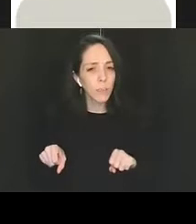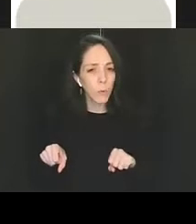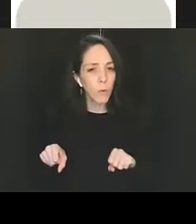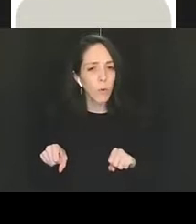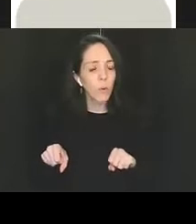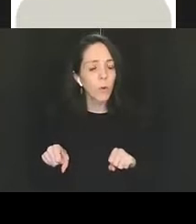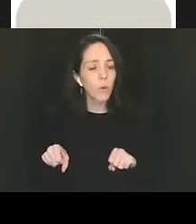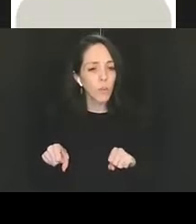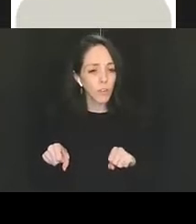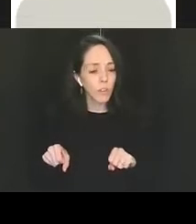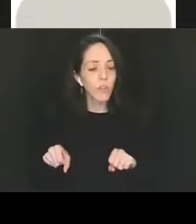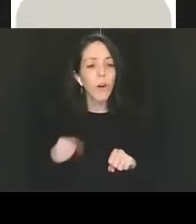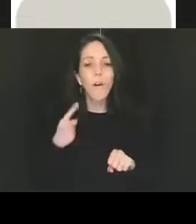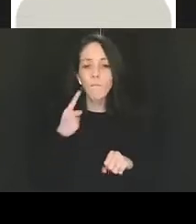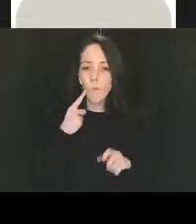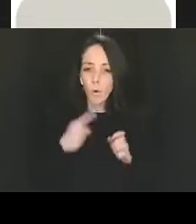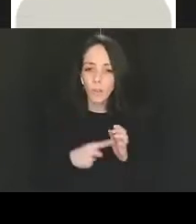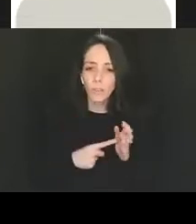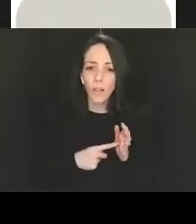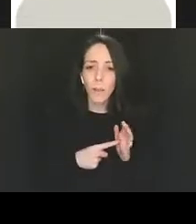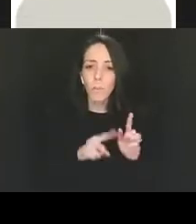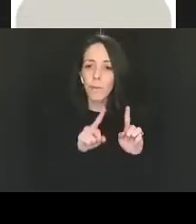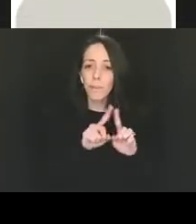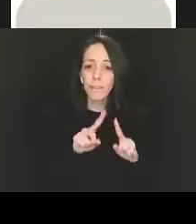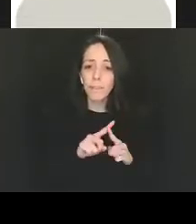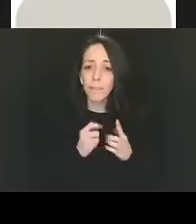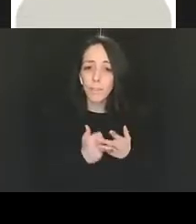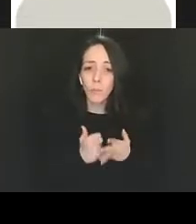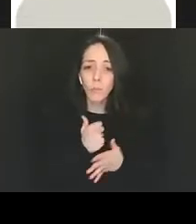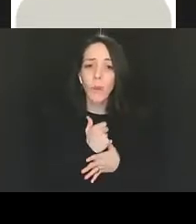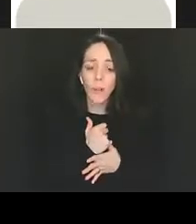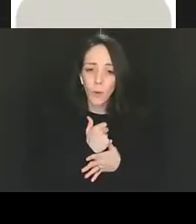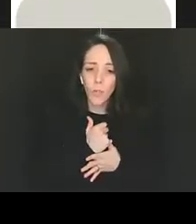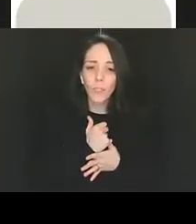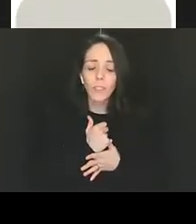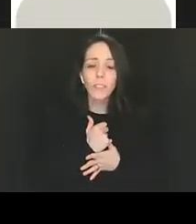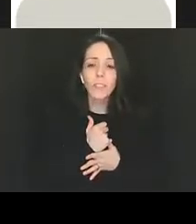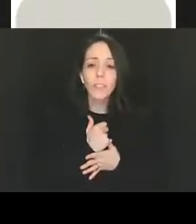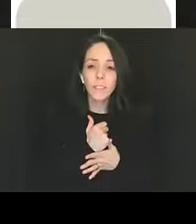priorities that we identify, because, for example,